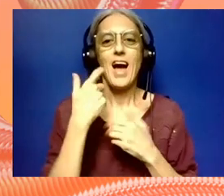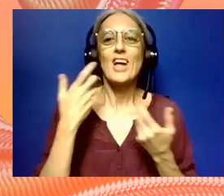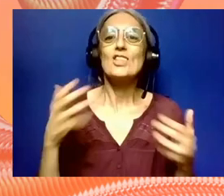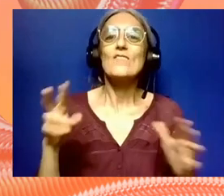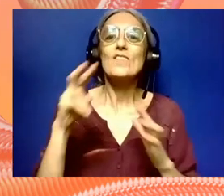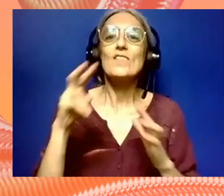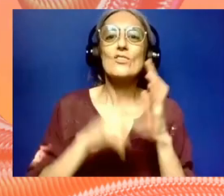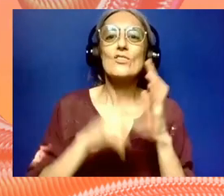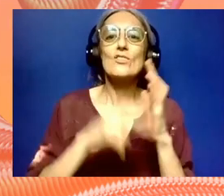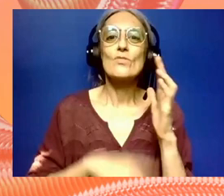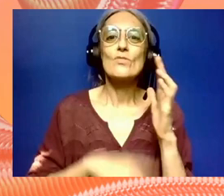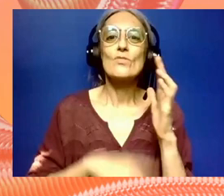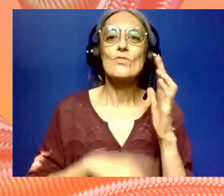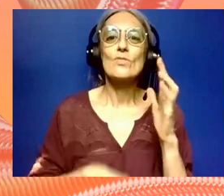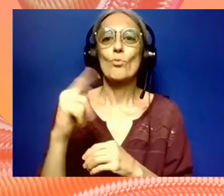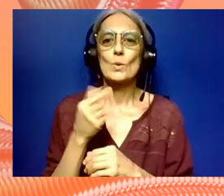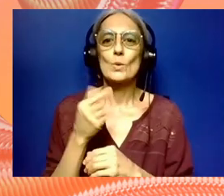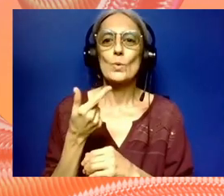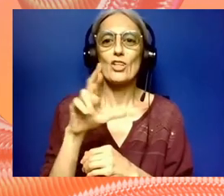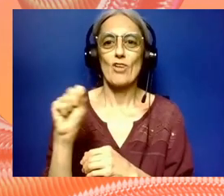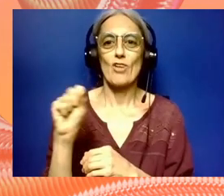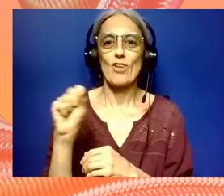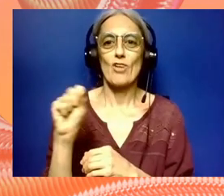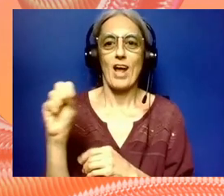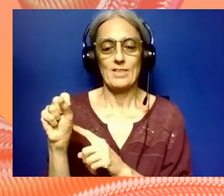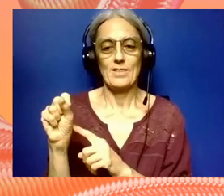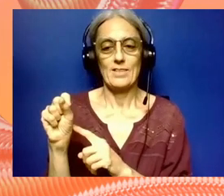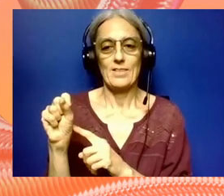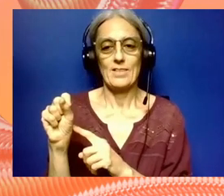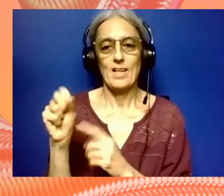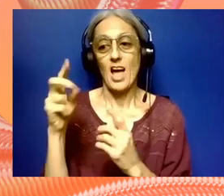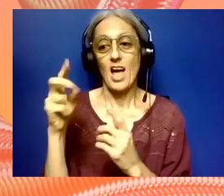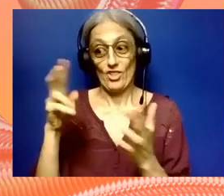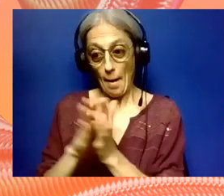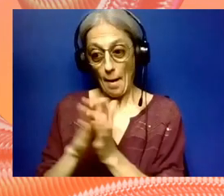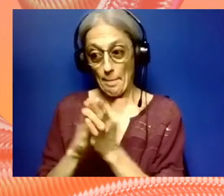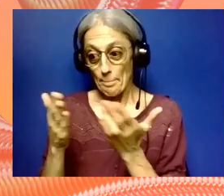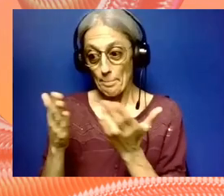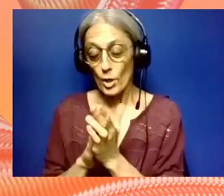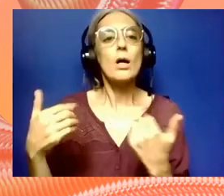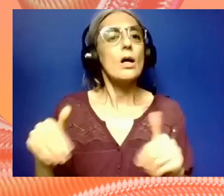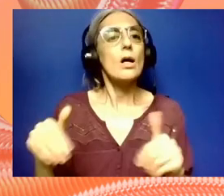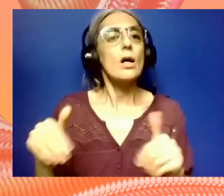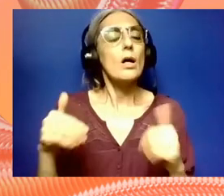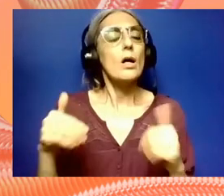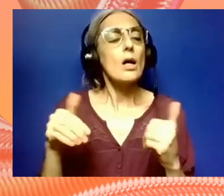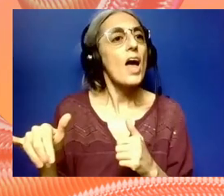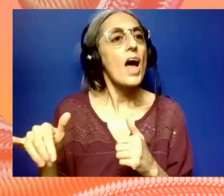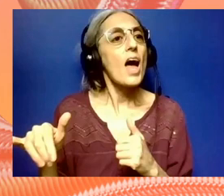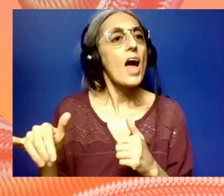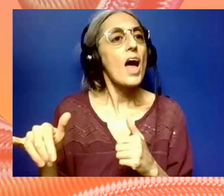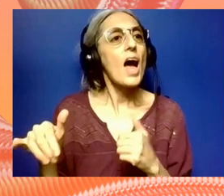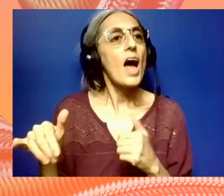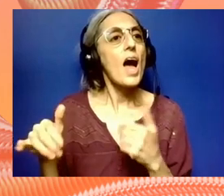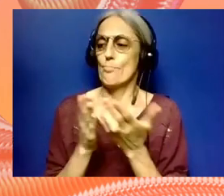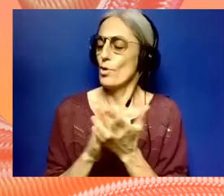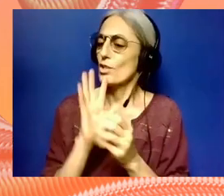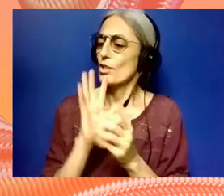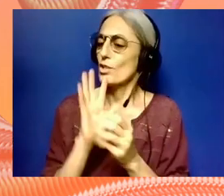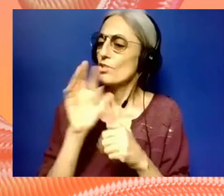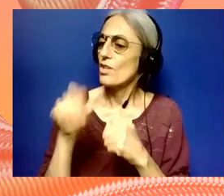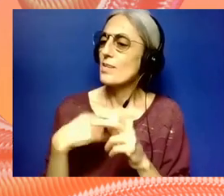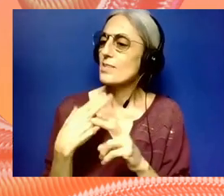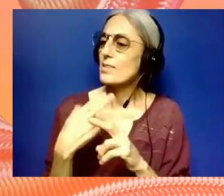of that book is like, we are meant, we are organized, we are processed, we